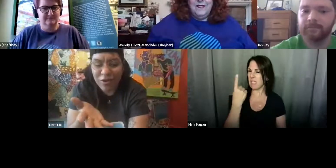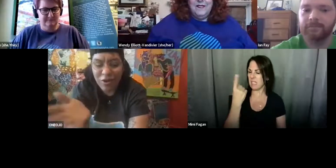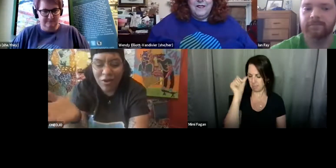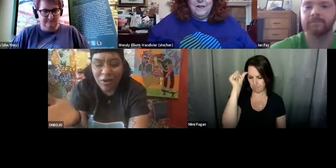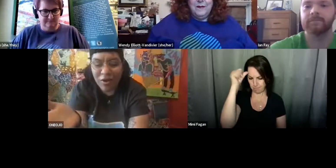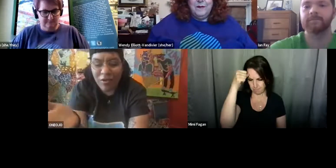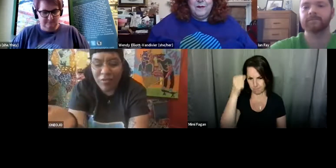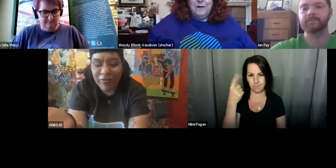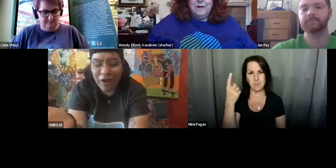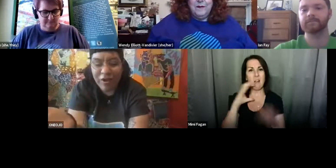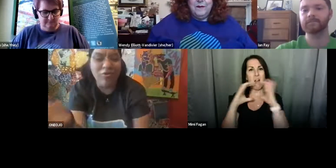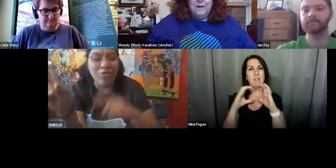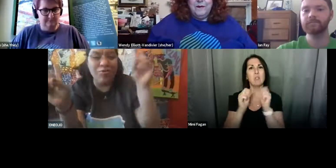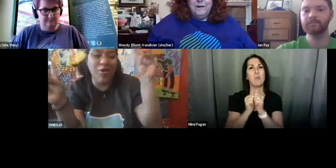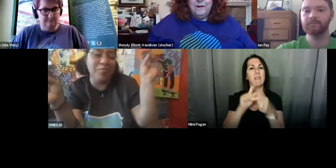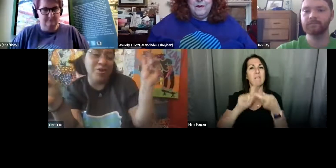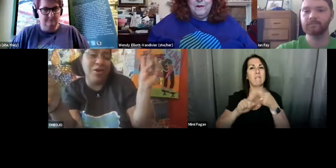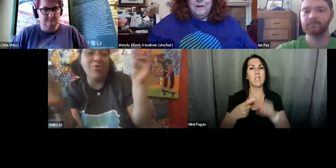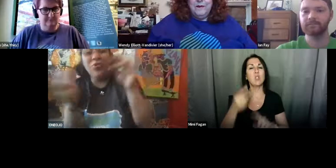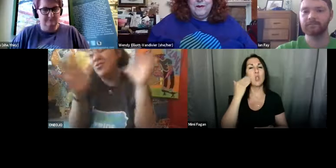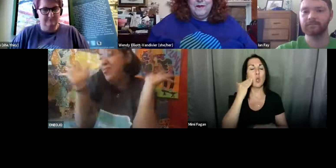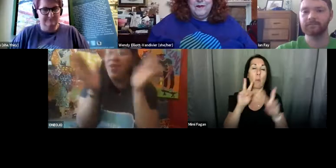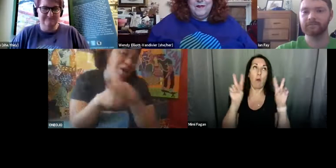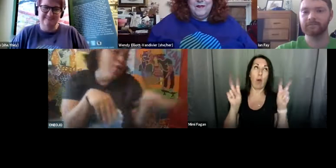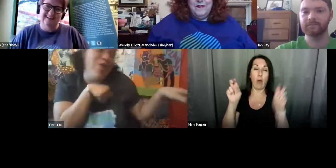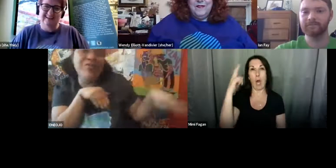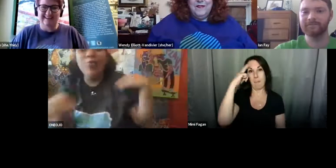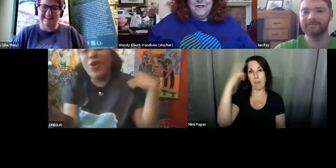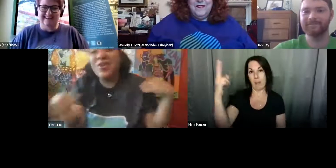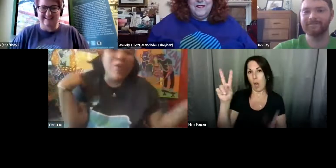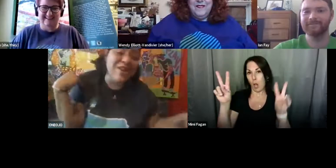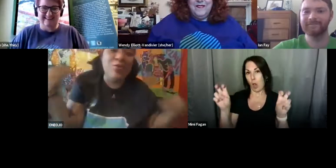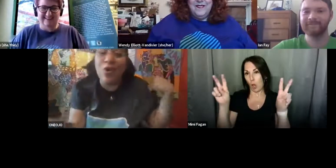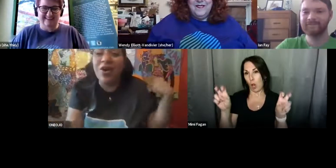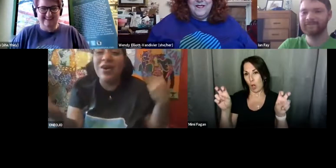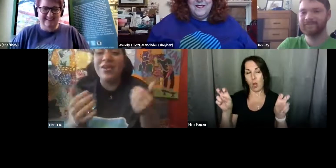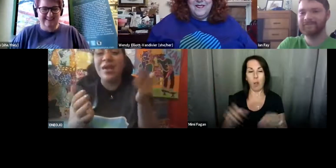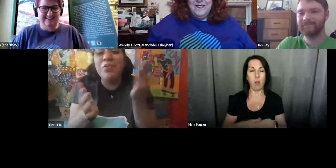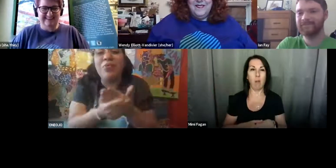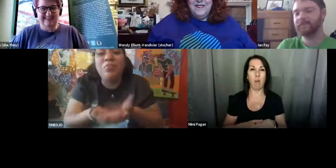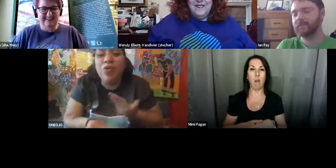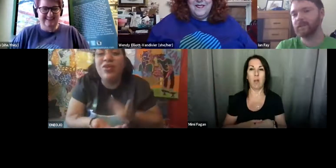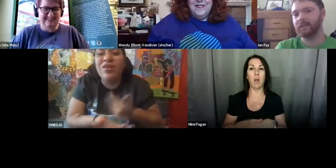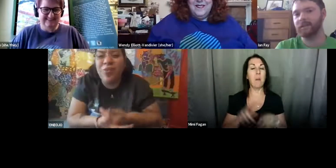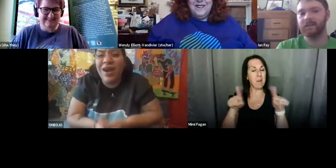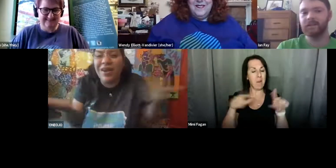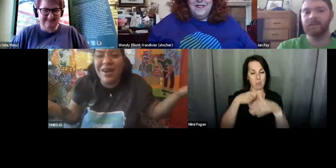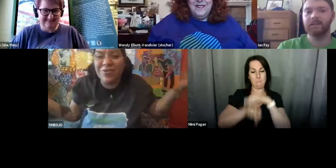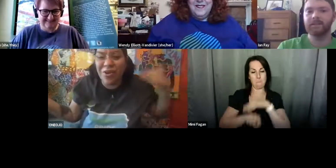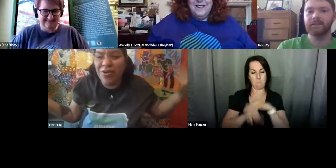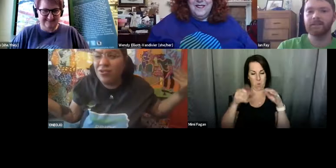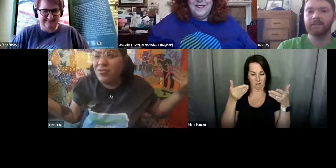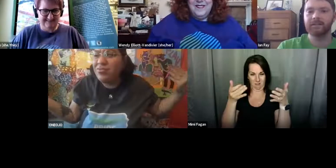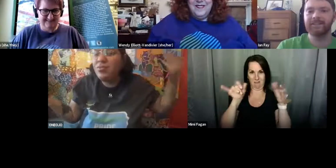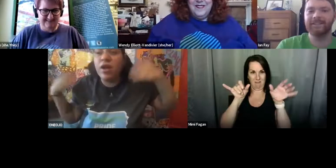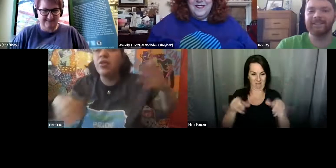with a couple of my friends. You know, hypotheticals. What if you weren't the way that you were? And it's like, but I was born this way. Like, I don't